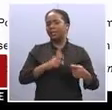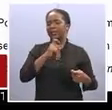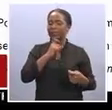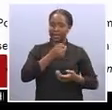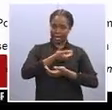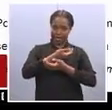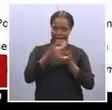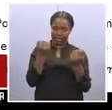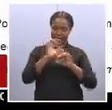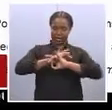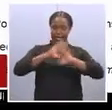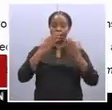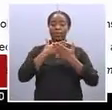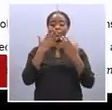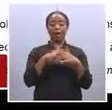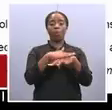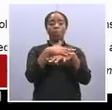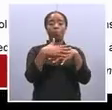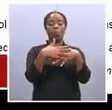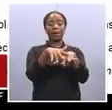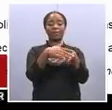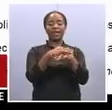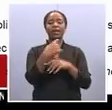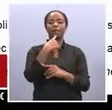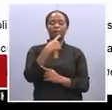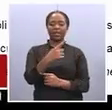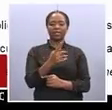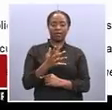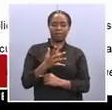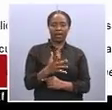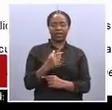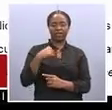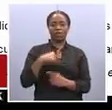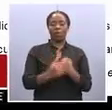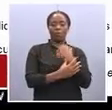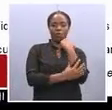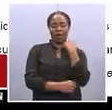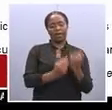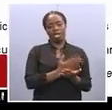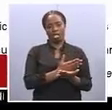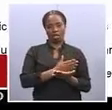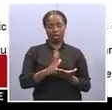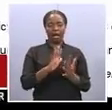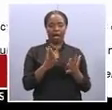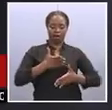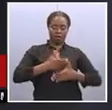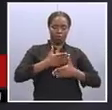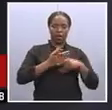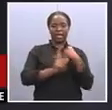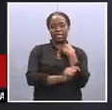Works website states the program aims to provide poverty and income relief for the unemployed through temporary